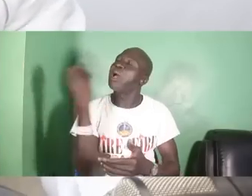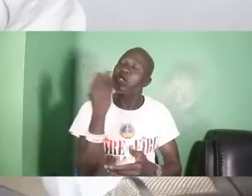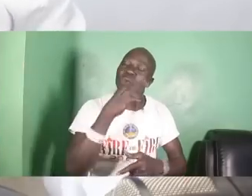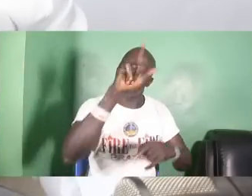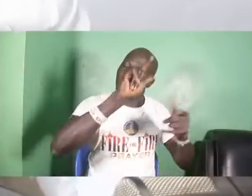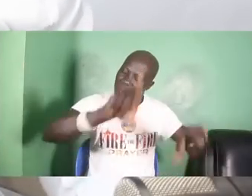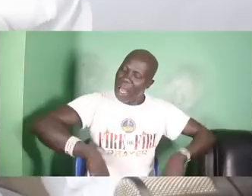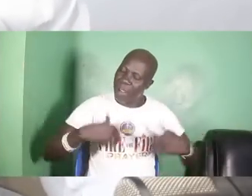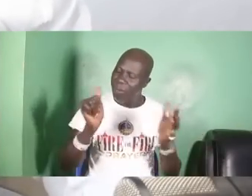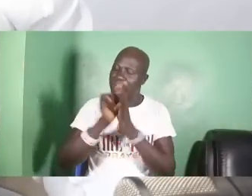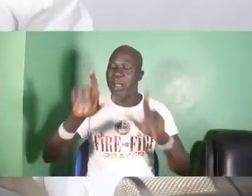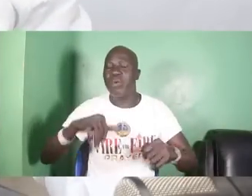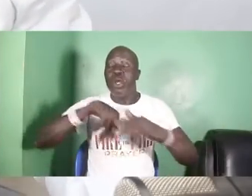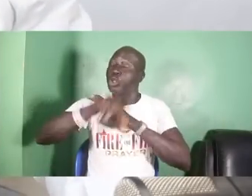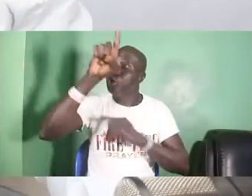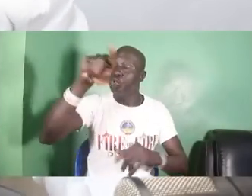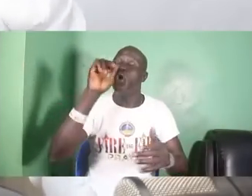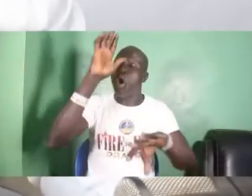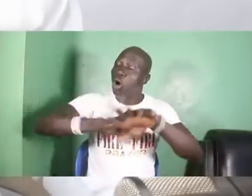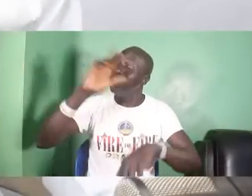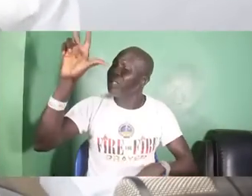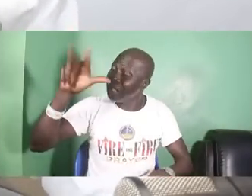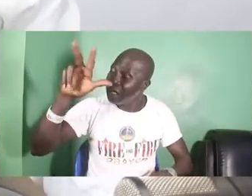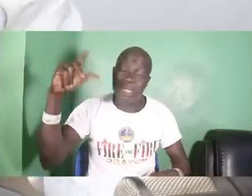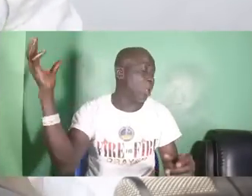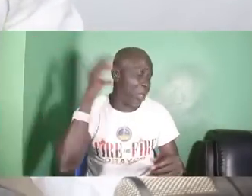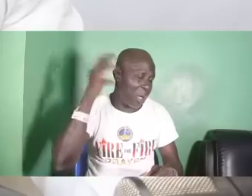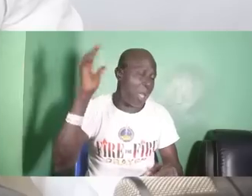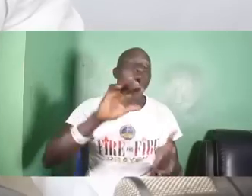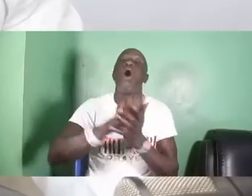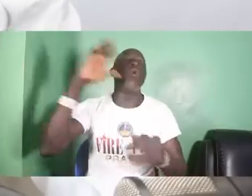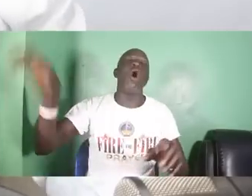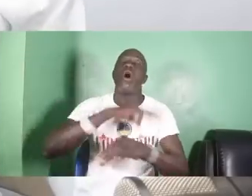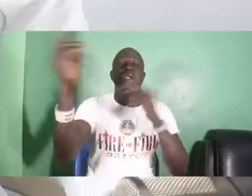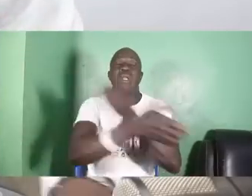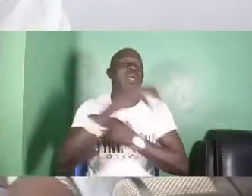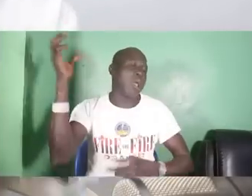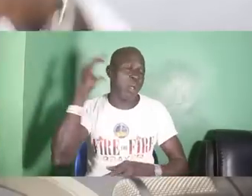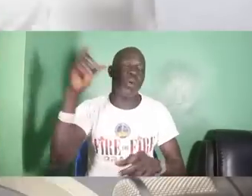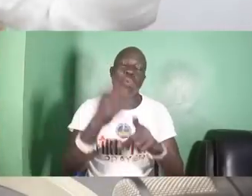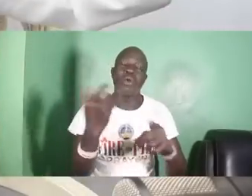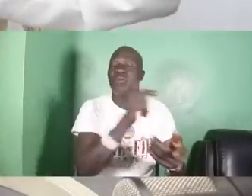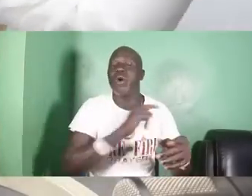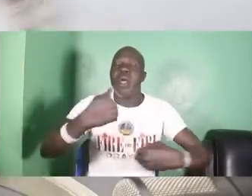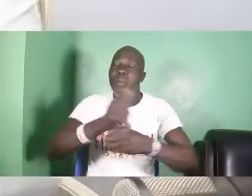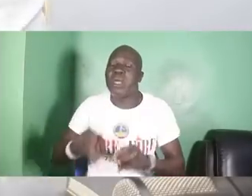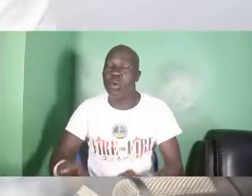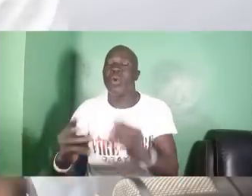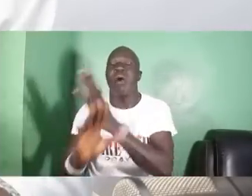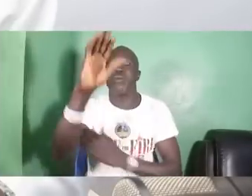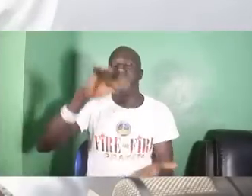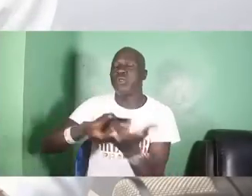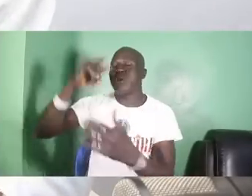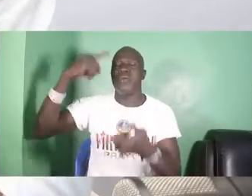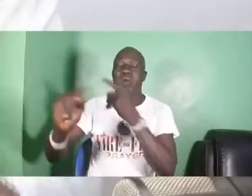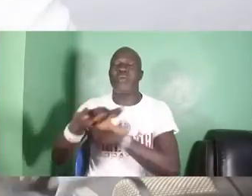tele saye won iwo on the 13th gbo ojo ketala hear the word of God you dey hear the word of God and na your for one